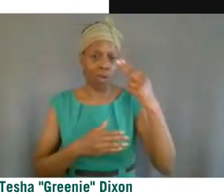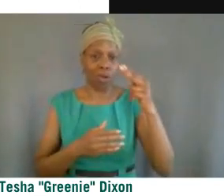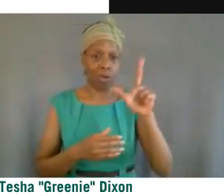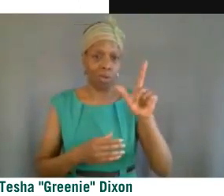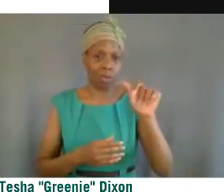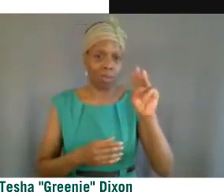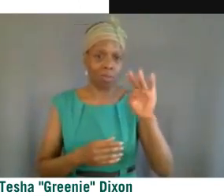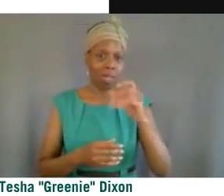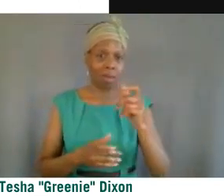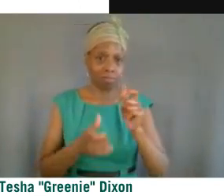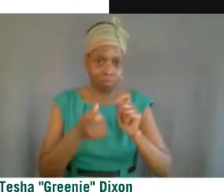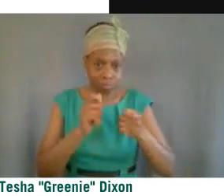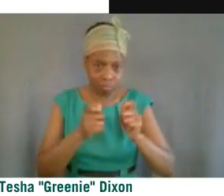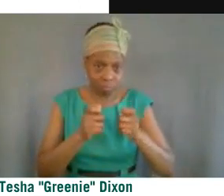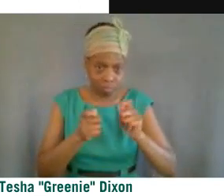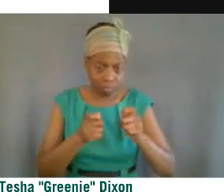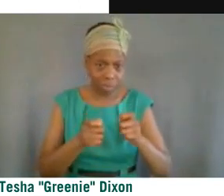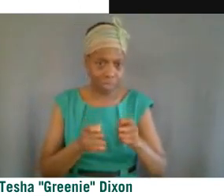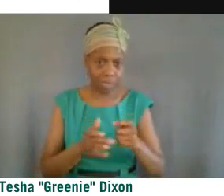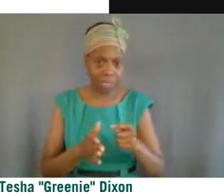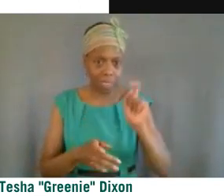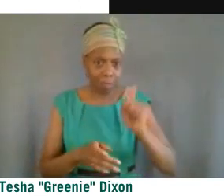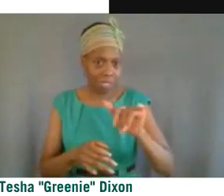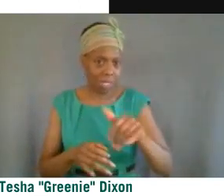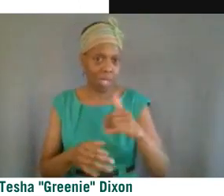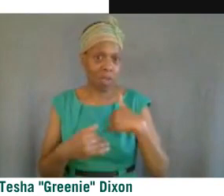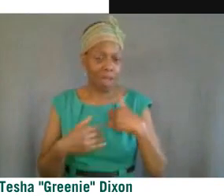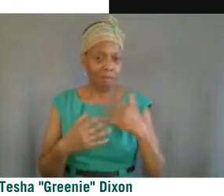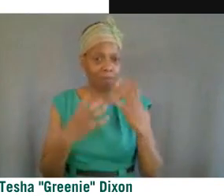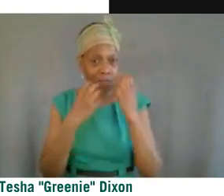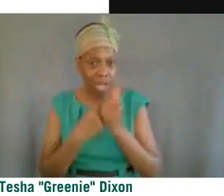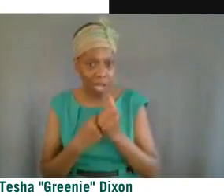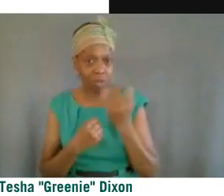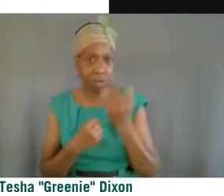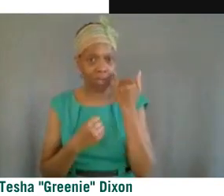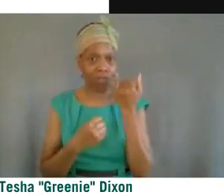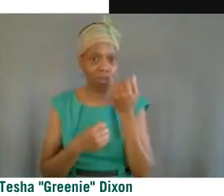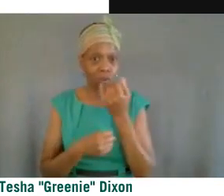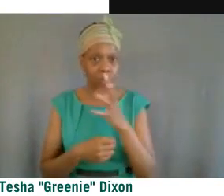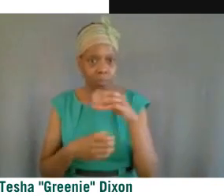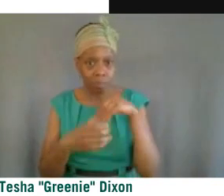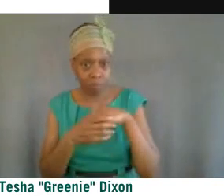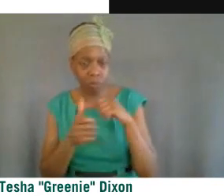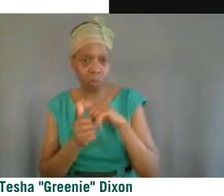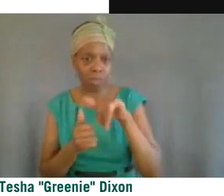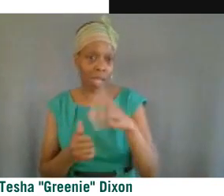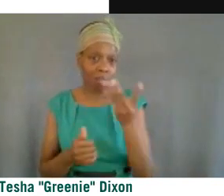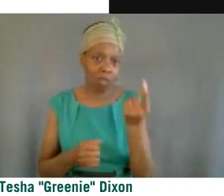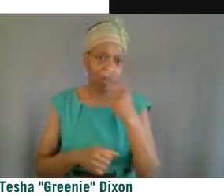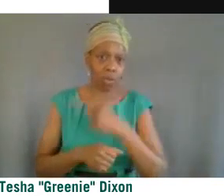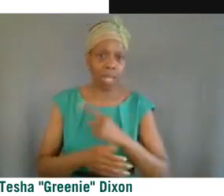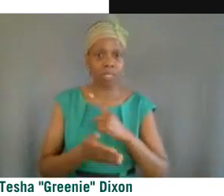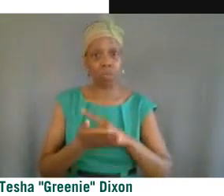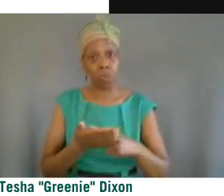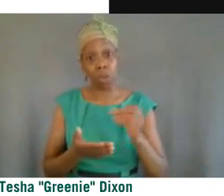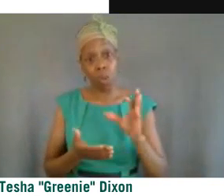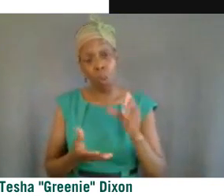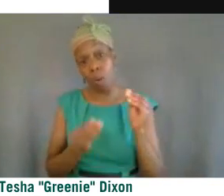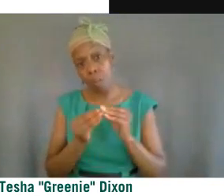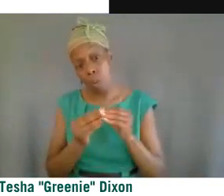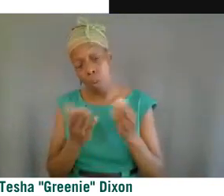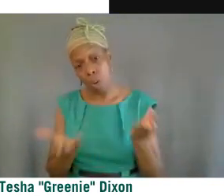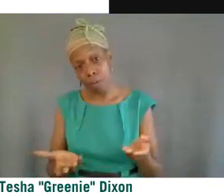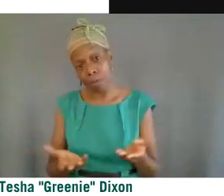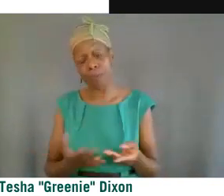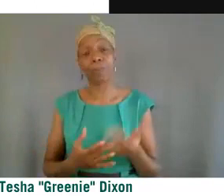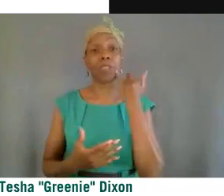that, there is value in engaging with that a few days a week or a little bit more. And if we want to get